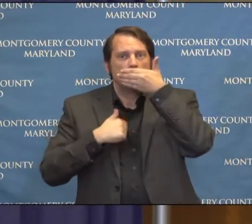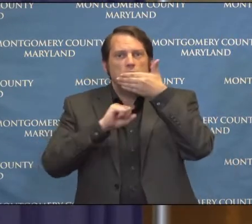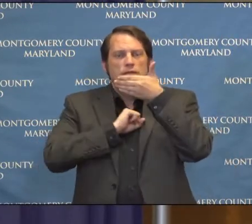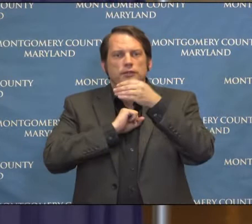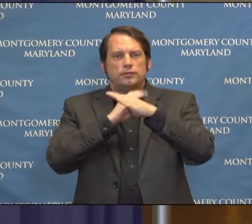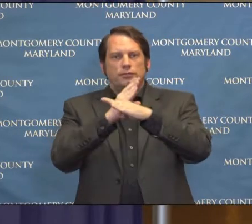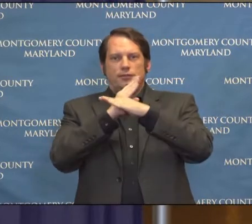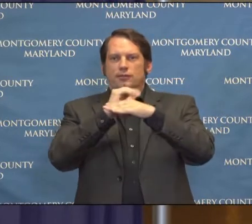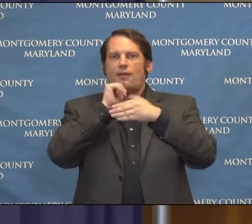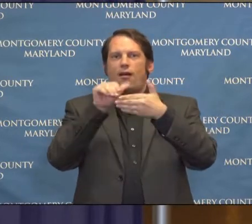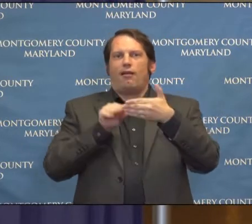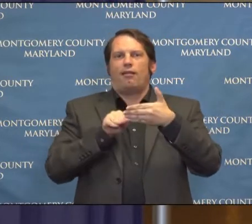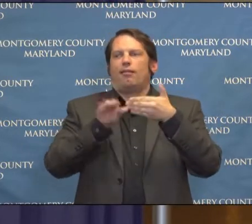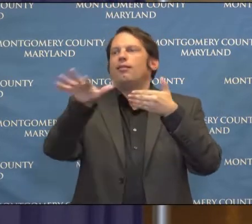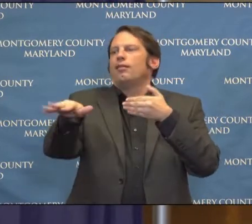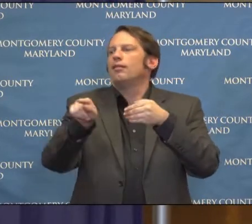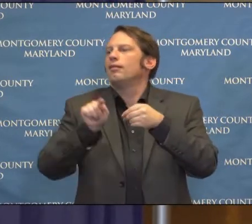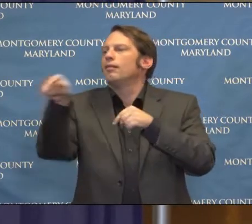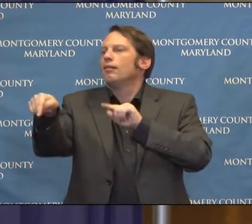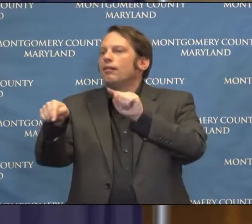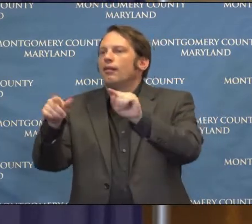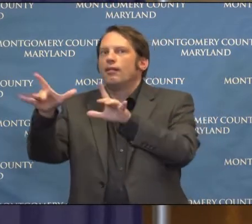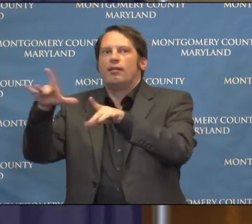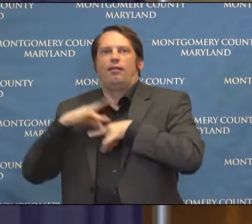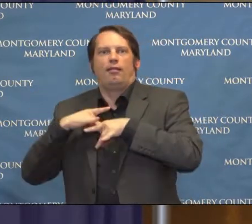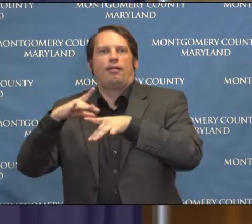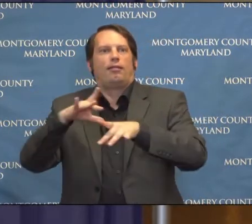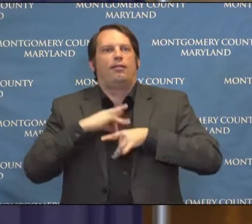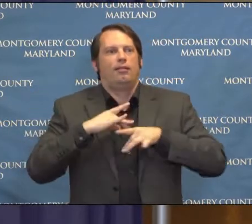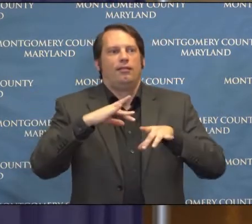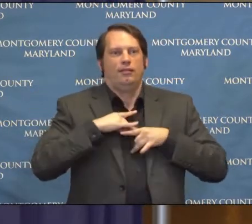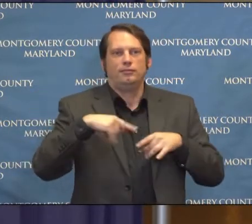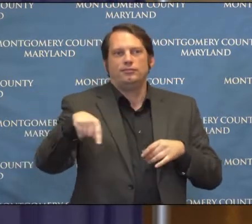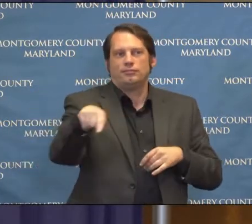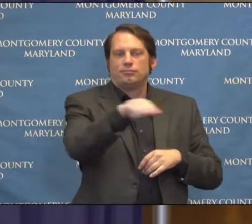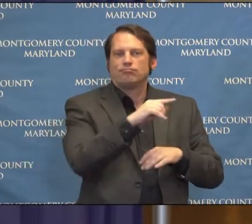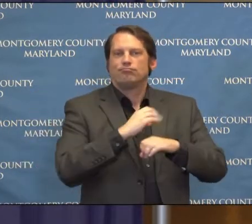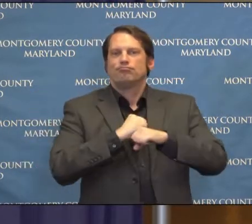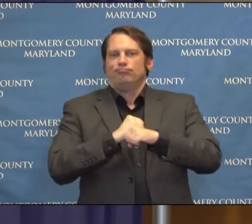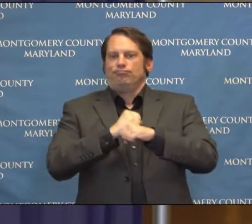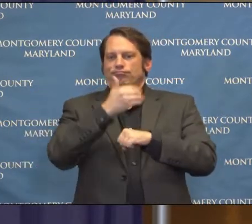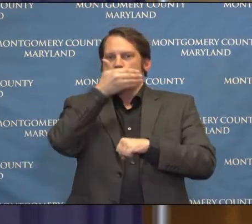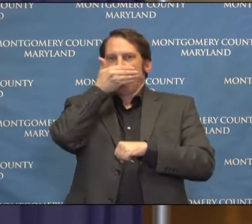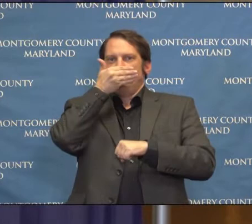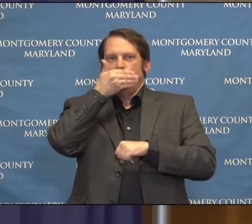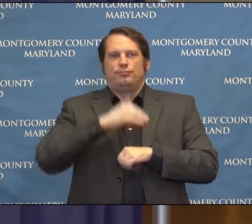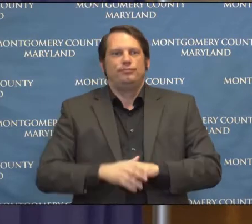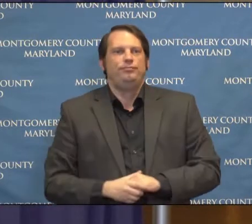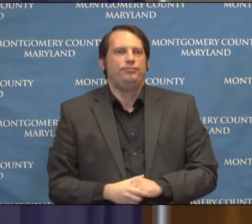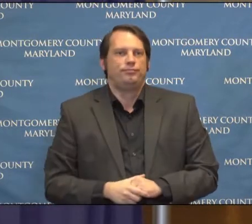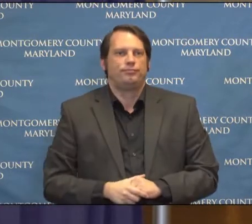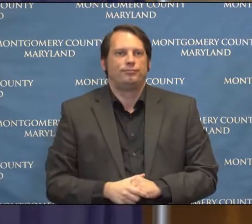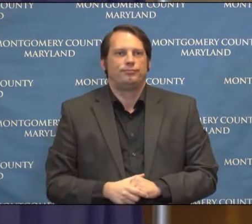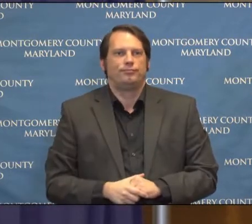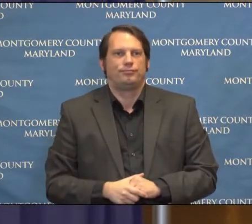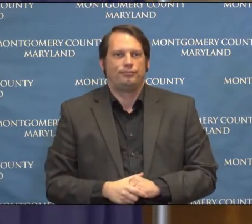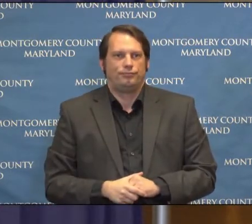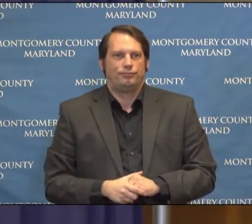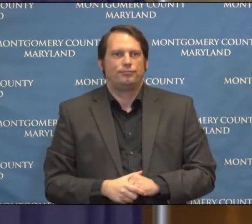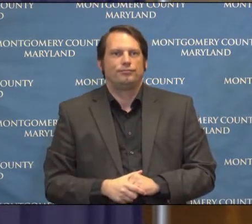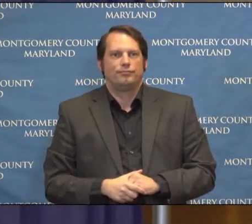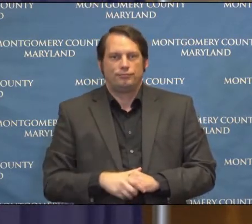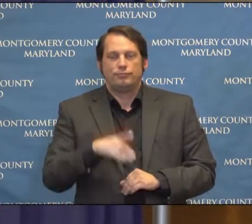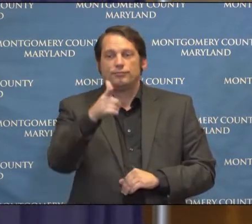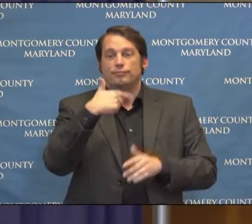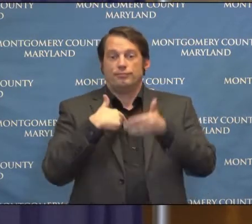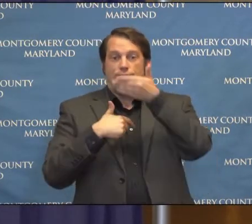to block those and keep them from coming into contact with surfaces that others may come behind you and touch and pick up.